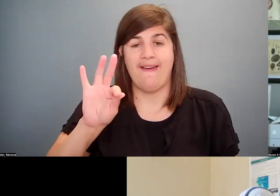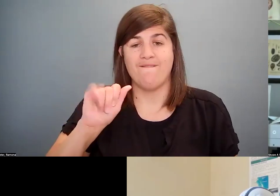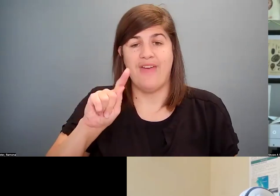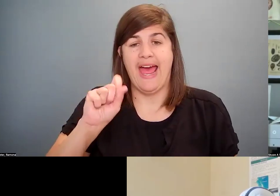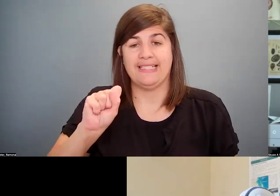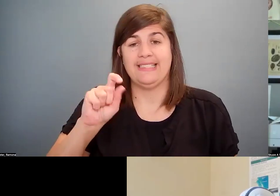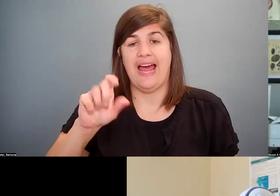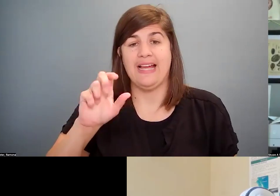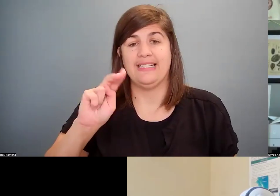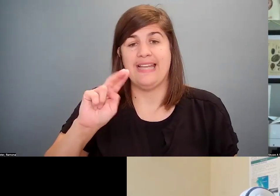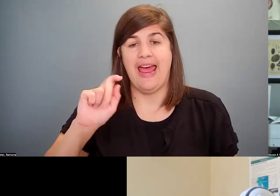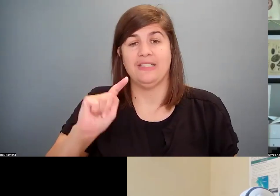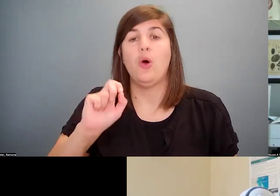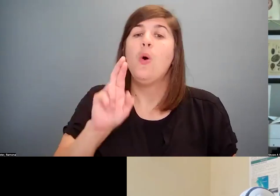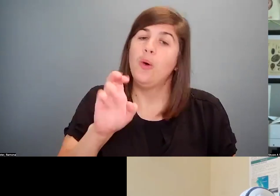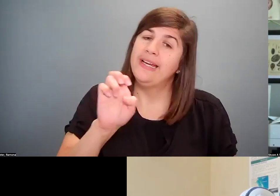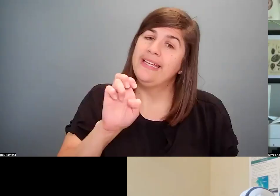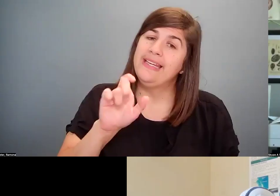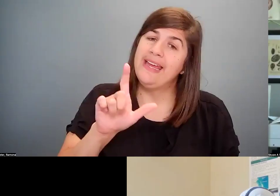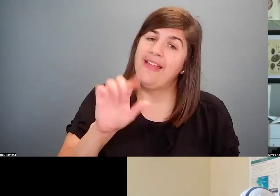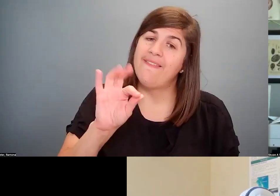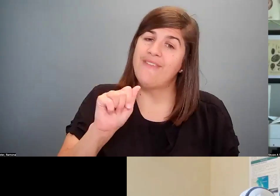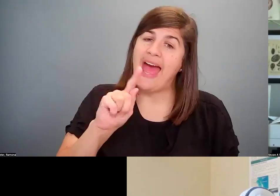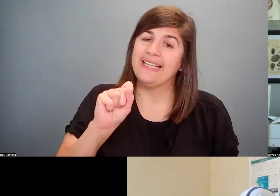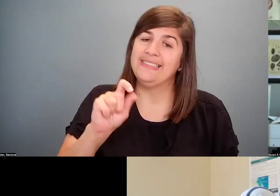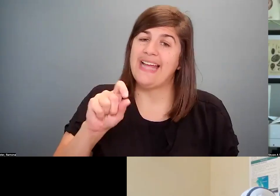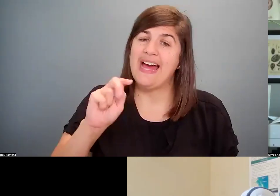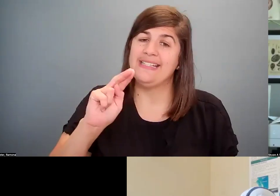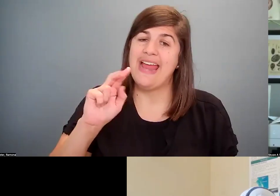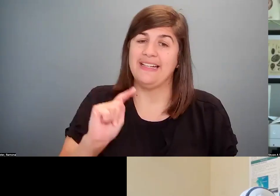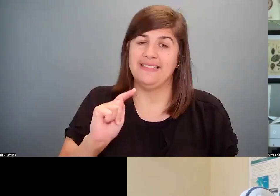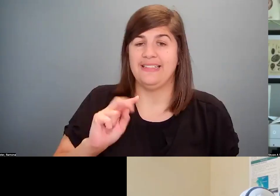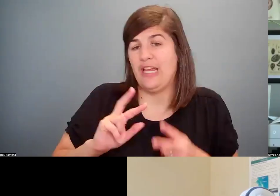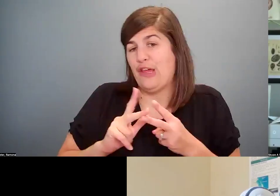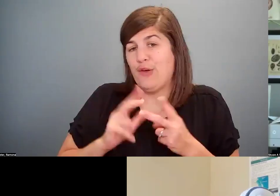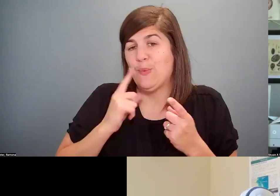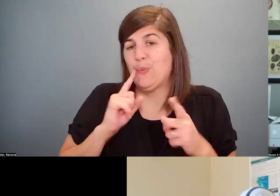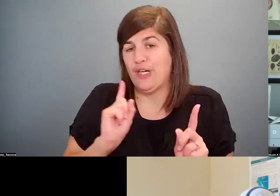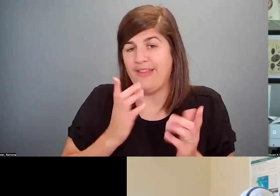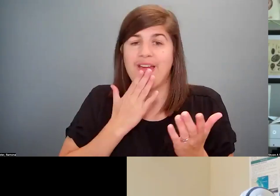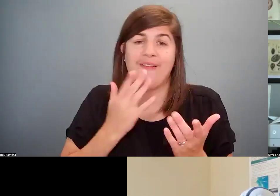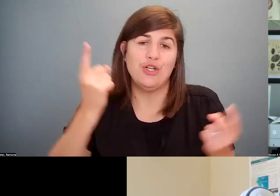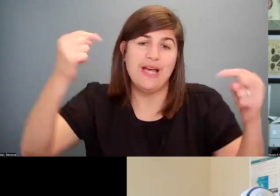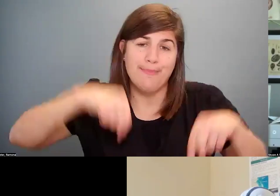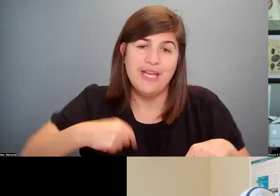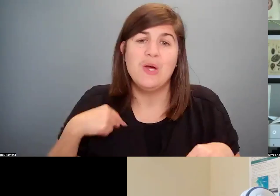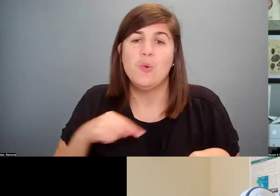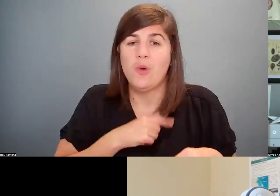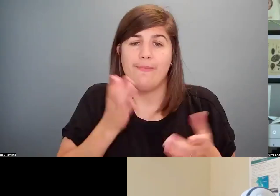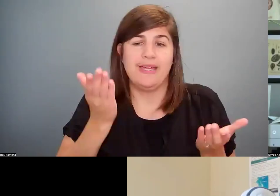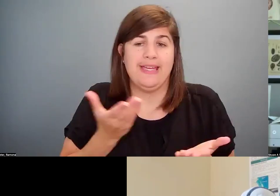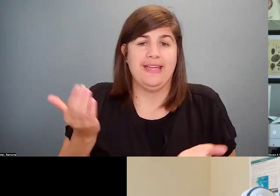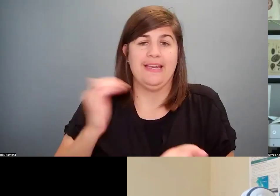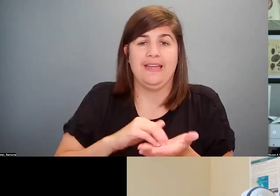squidfacts.net or eelfacts.net. That either works. Thank you for coming. We will be back